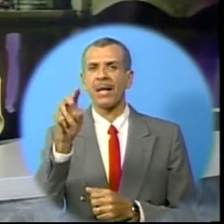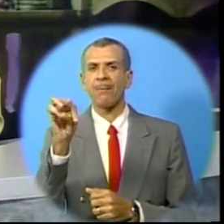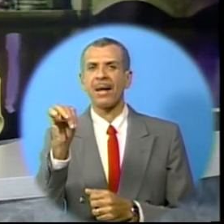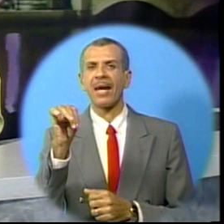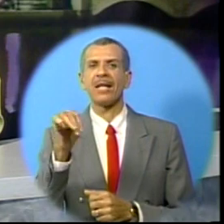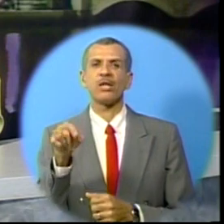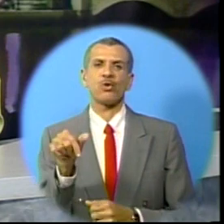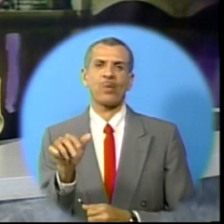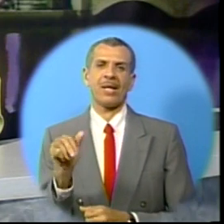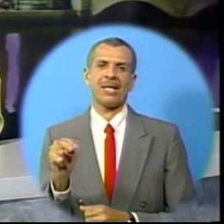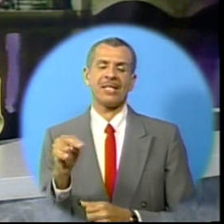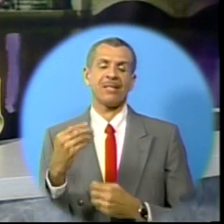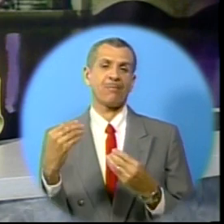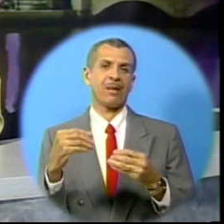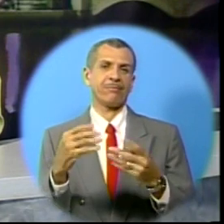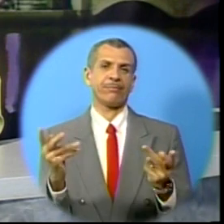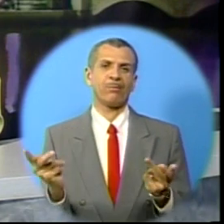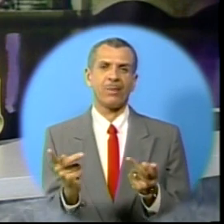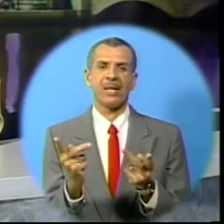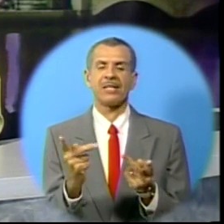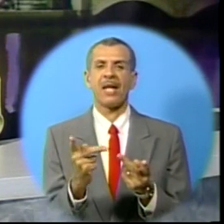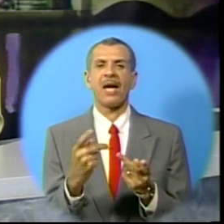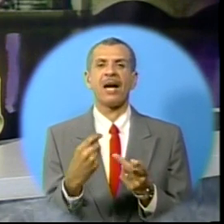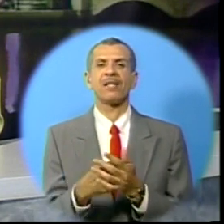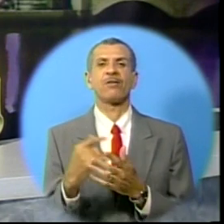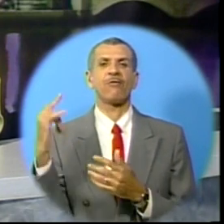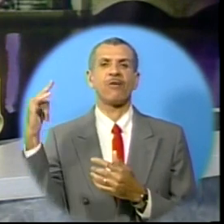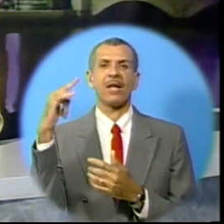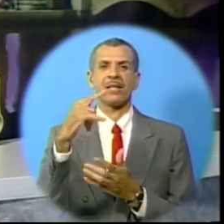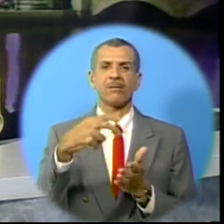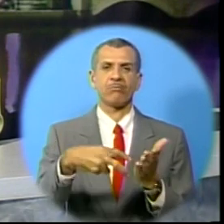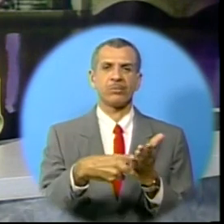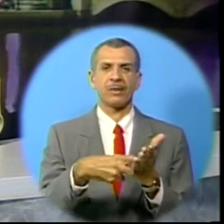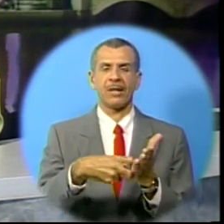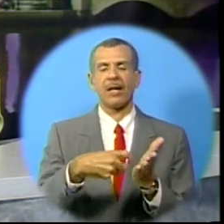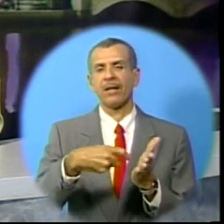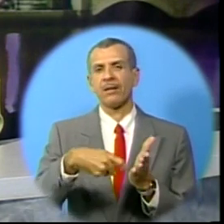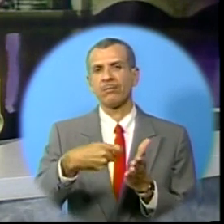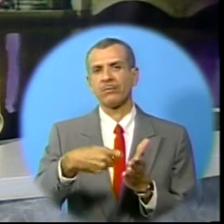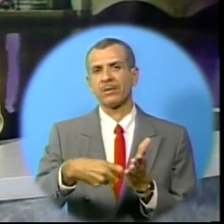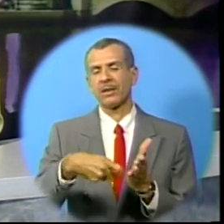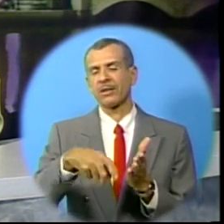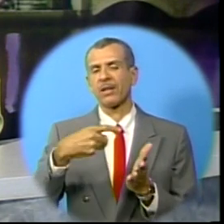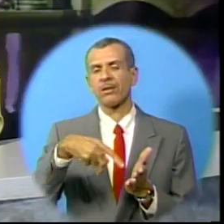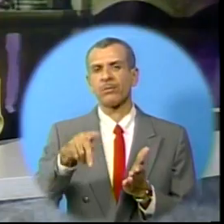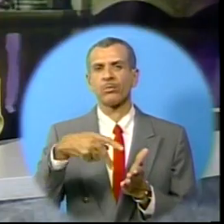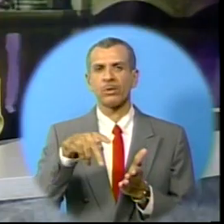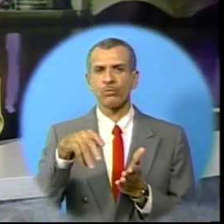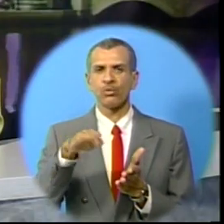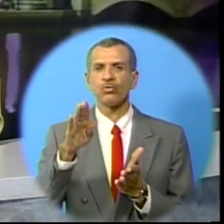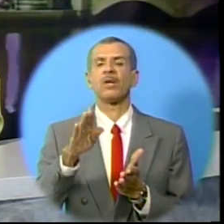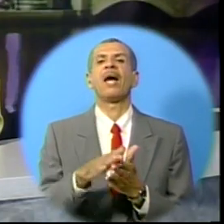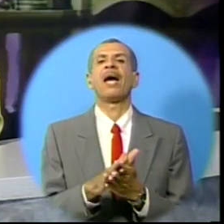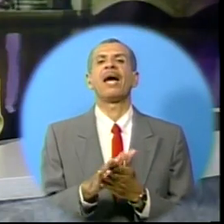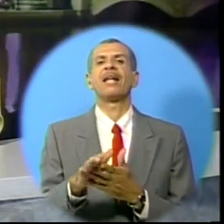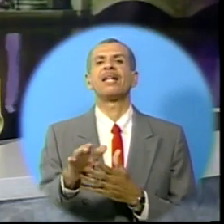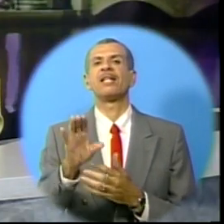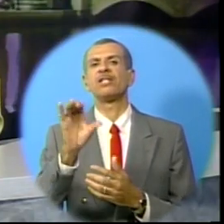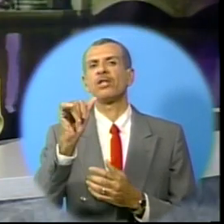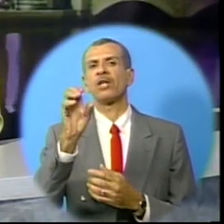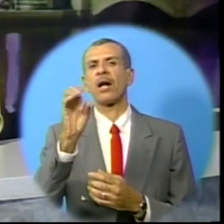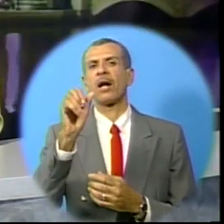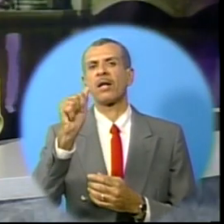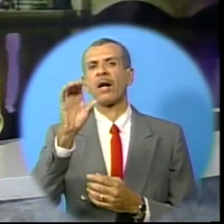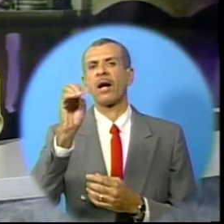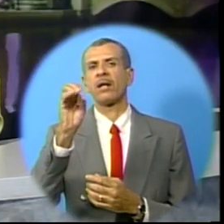Guyanese are reportedly booking flights to the two nations, which are now easily accessible through the Curacao-based Incel Air and